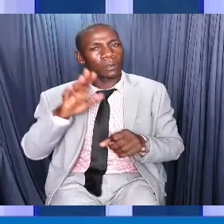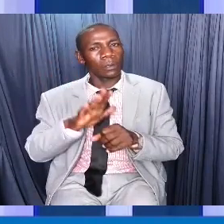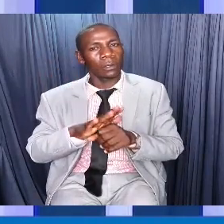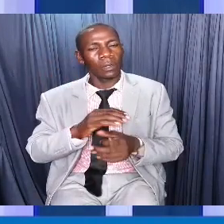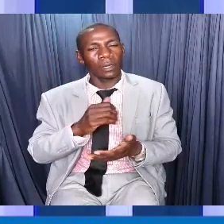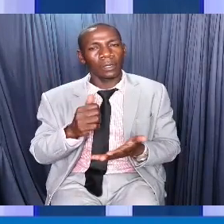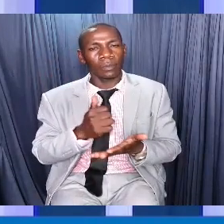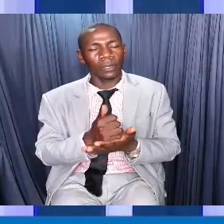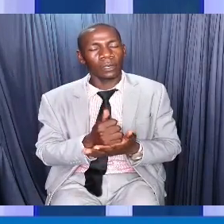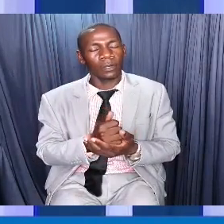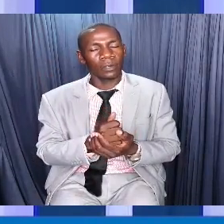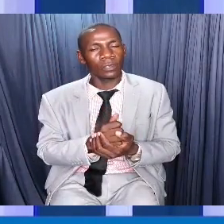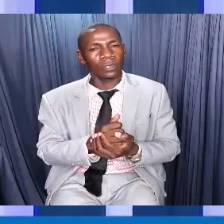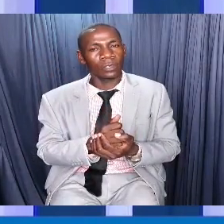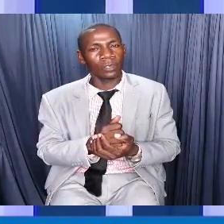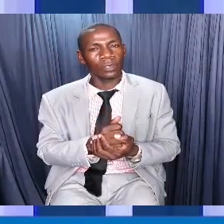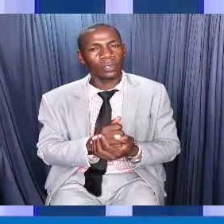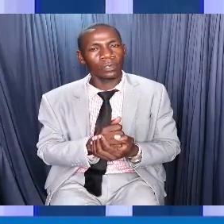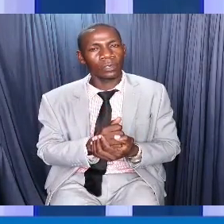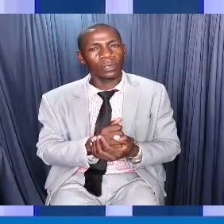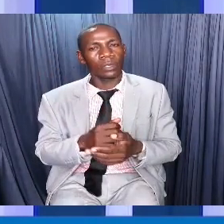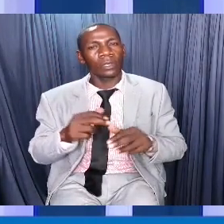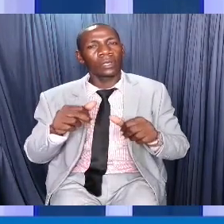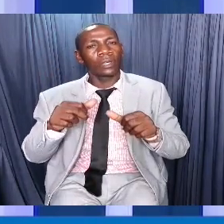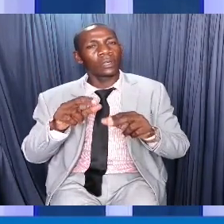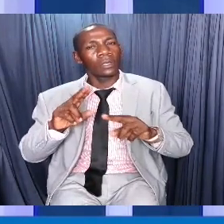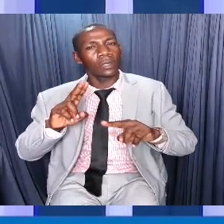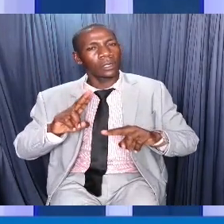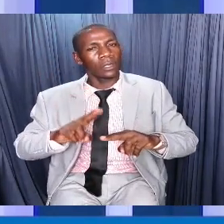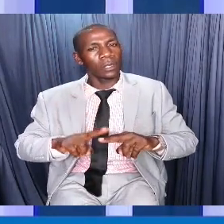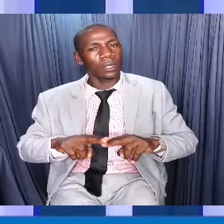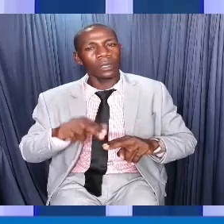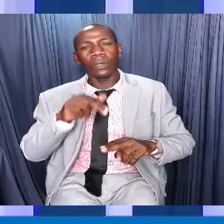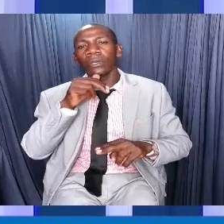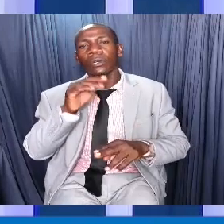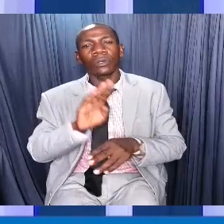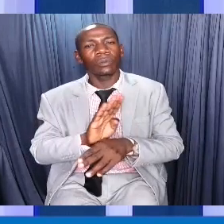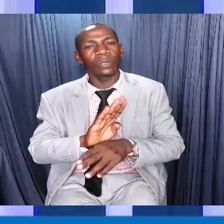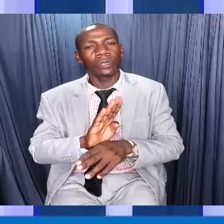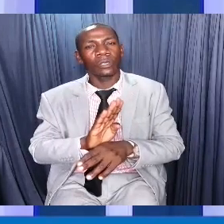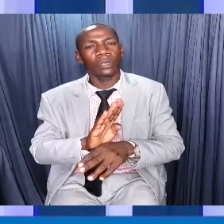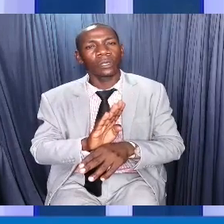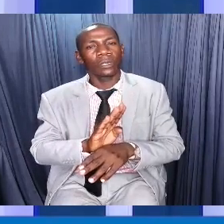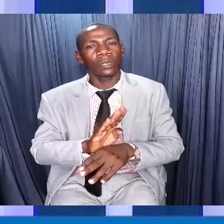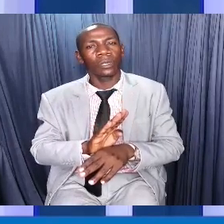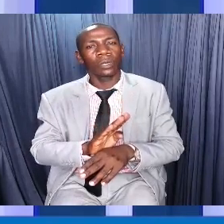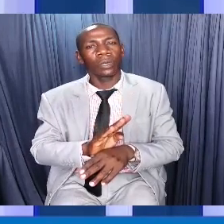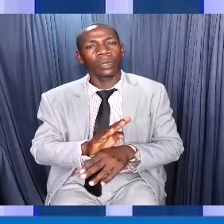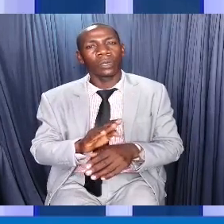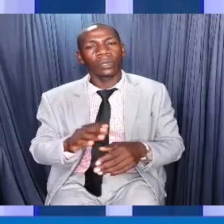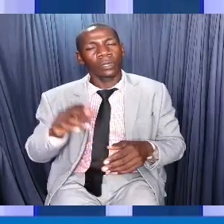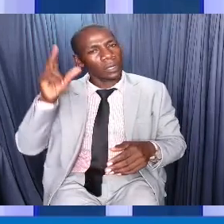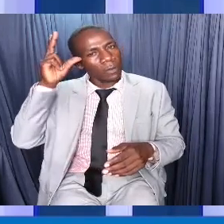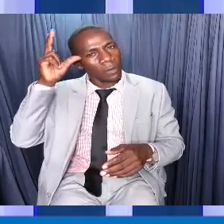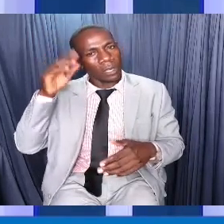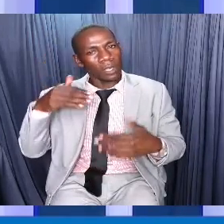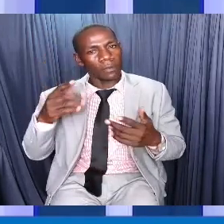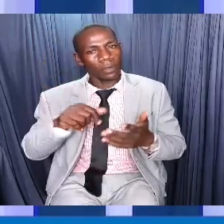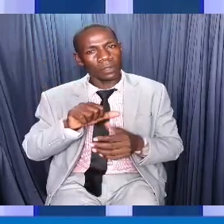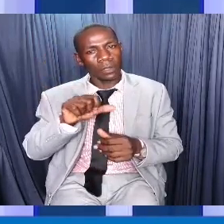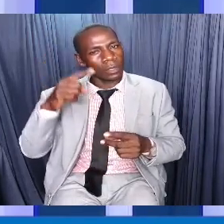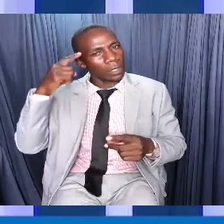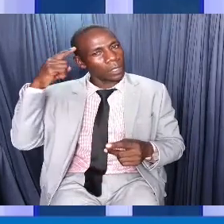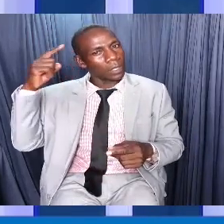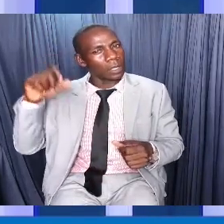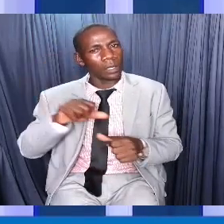Amen. Amen. Ukae tu huko busy. You just sit idle. Anayokupa shetani kuwaza dhambi. The devil will give you to think